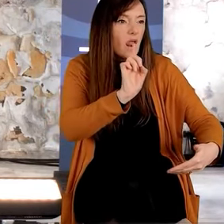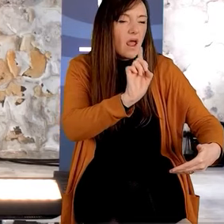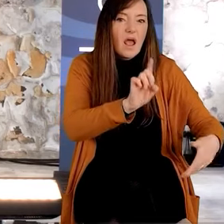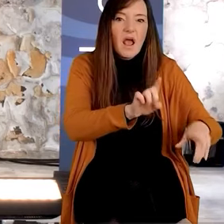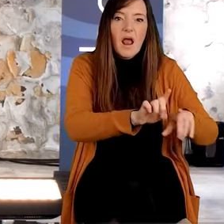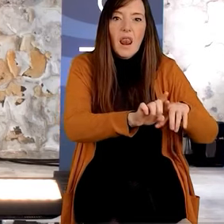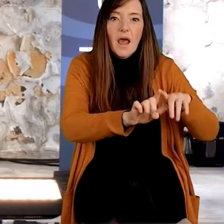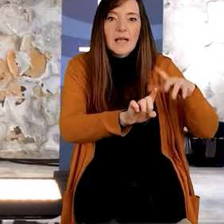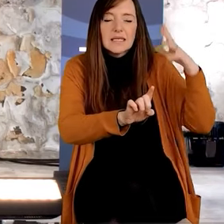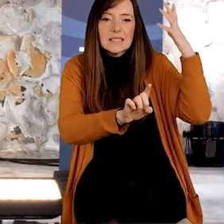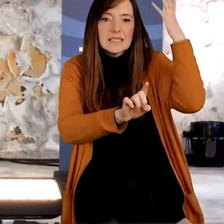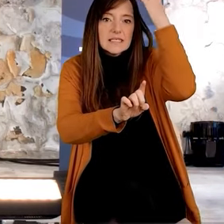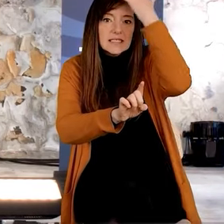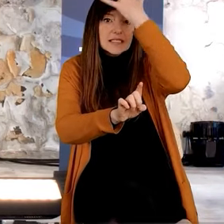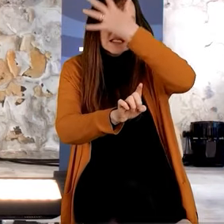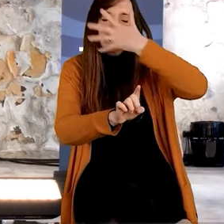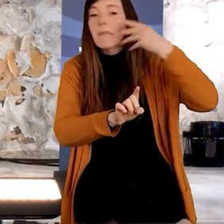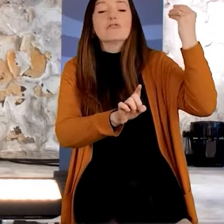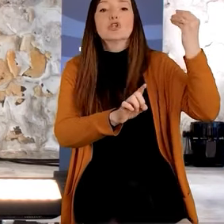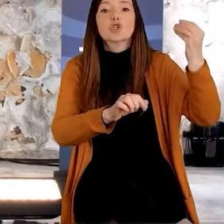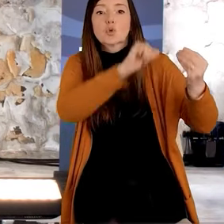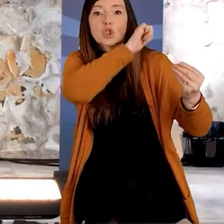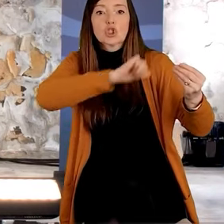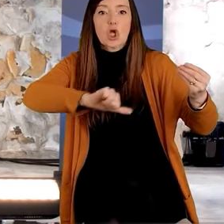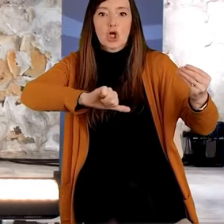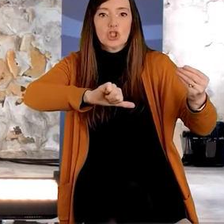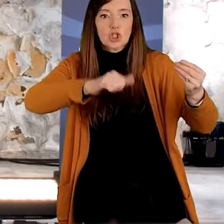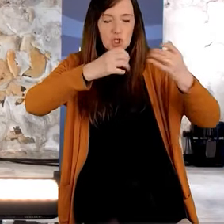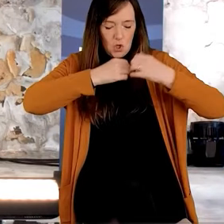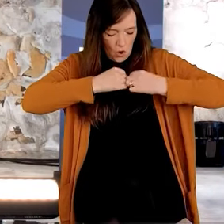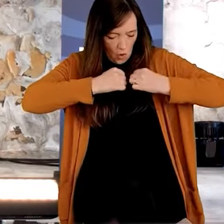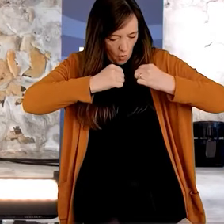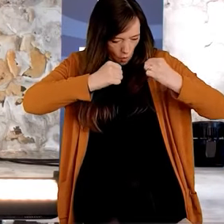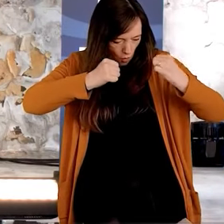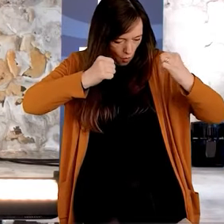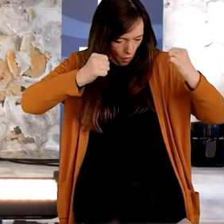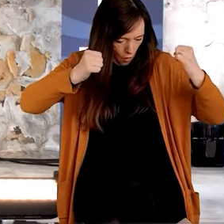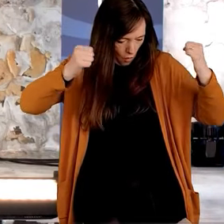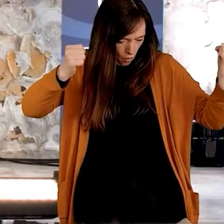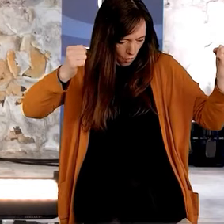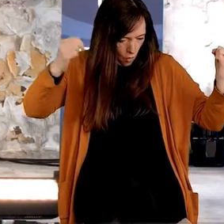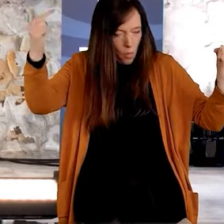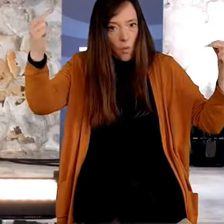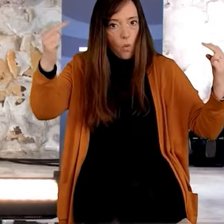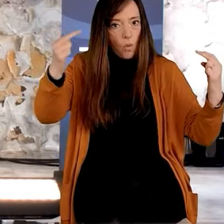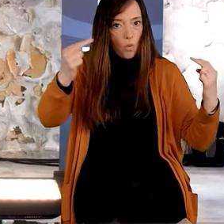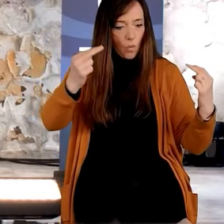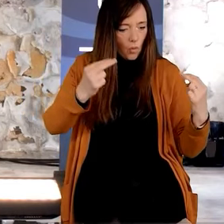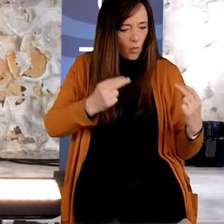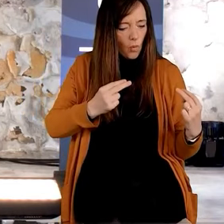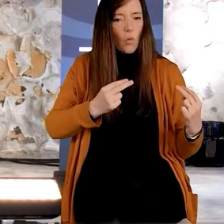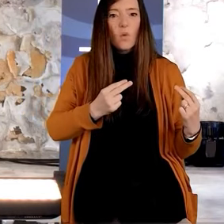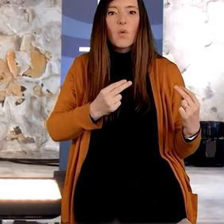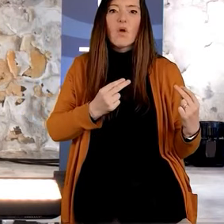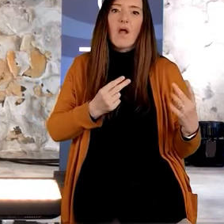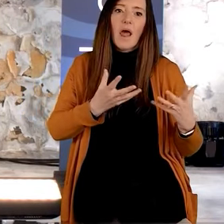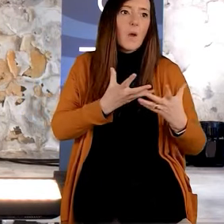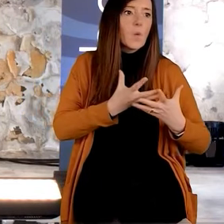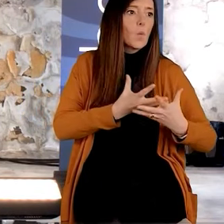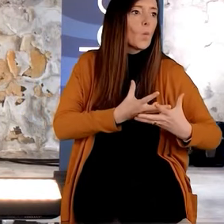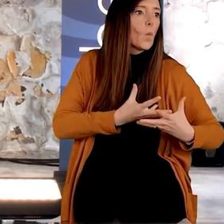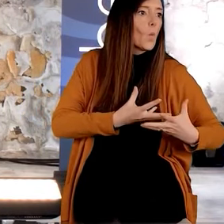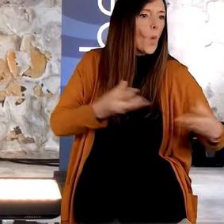like a kind of spiritual surgeon, and you look right inside my heart, and what you find is a kind